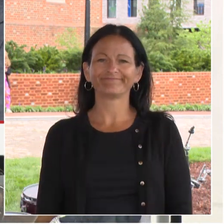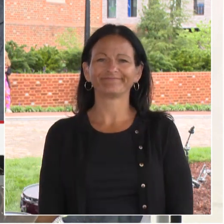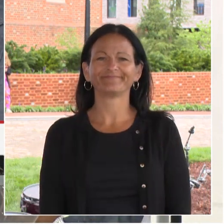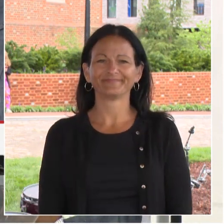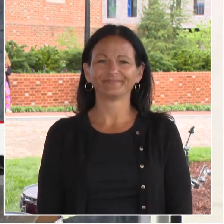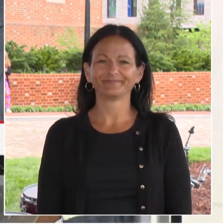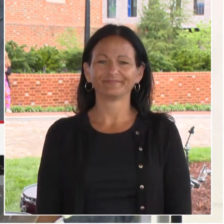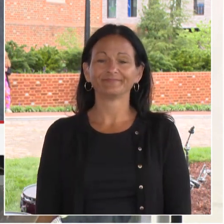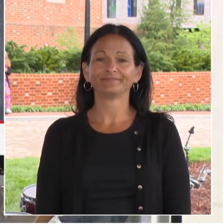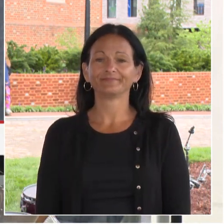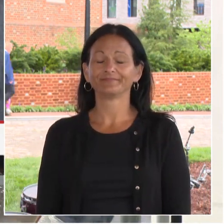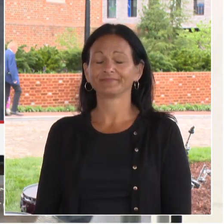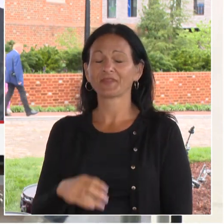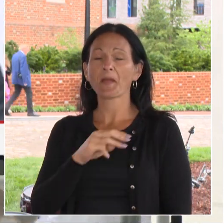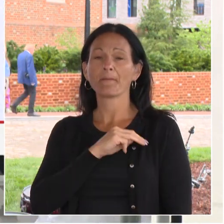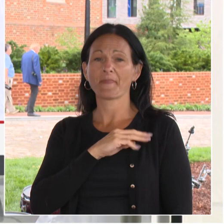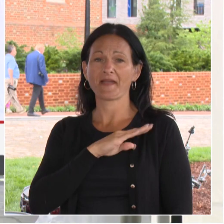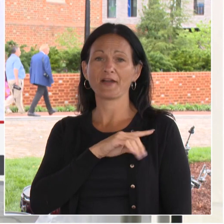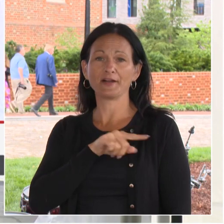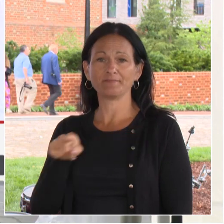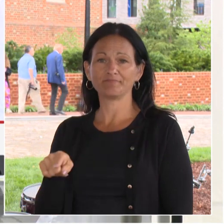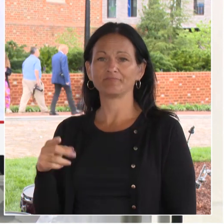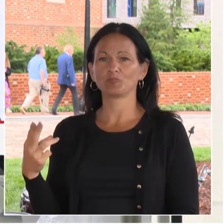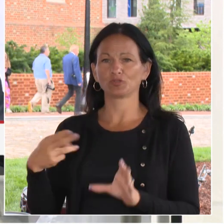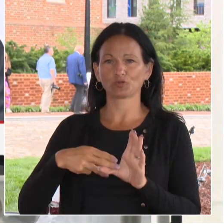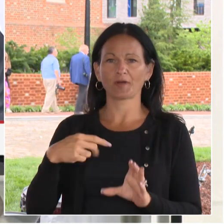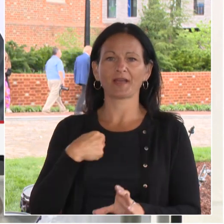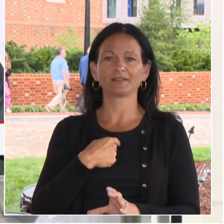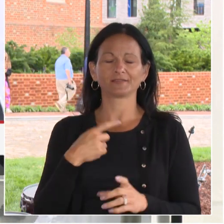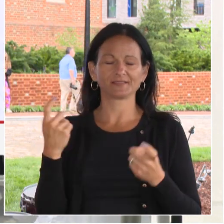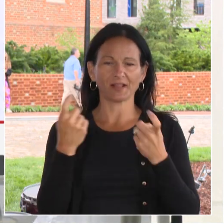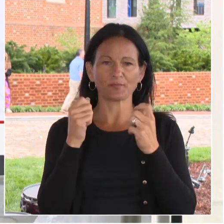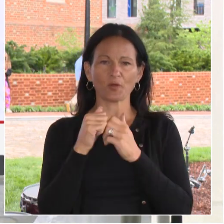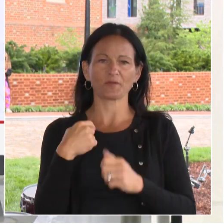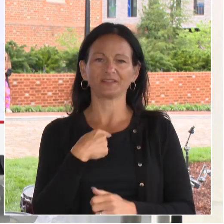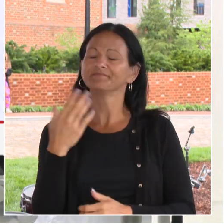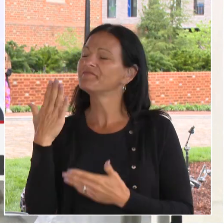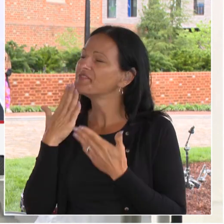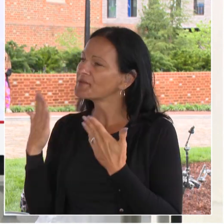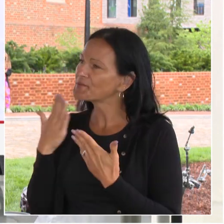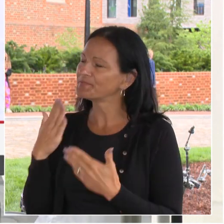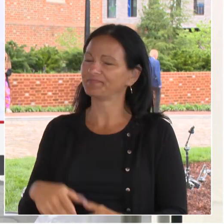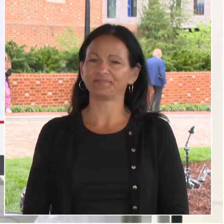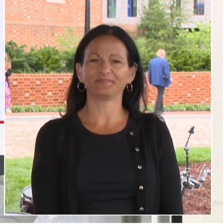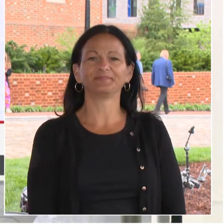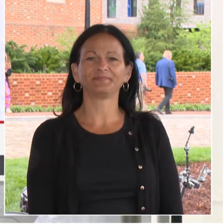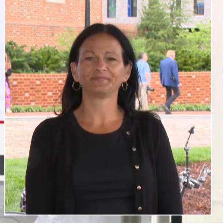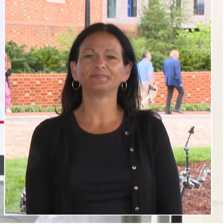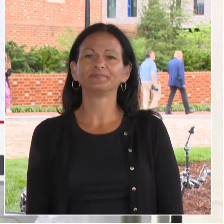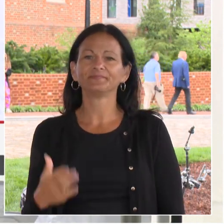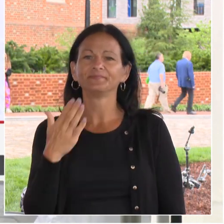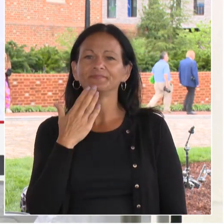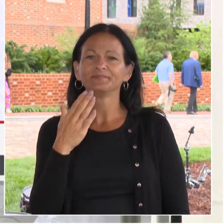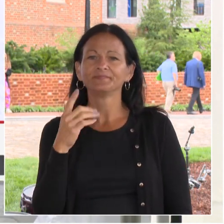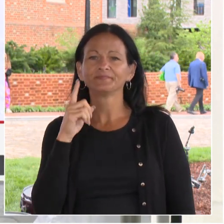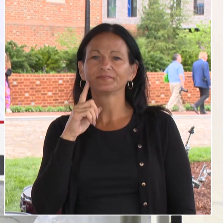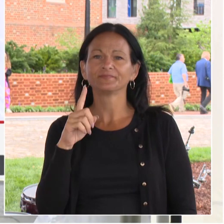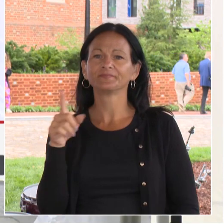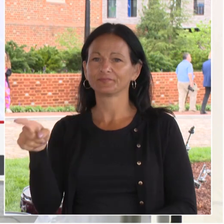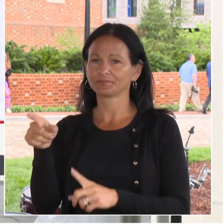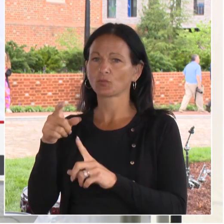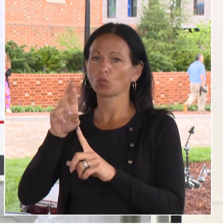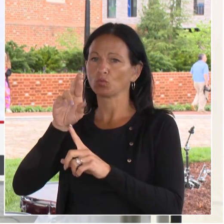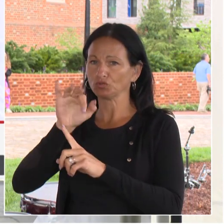and celebrating today as well. And a very, very special thank you to Richard Lake and his stellar team at